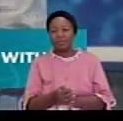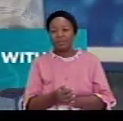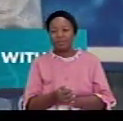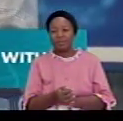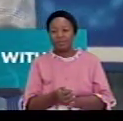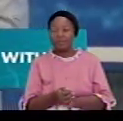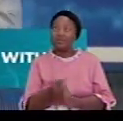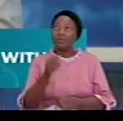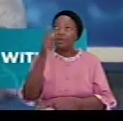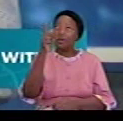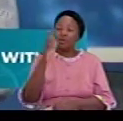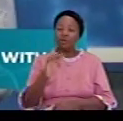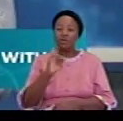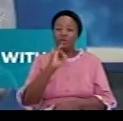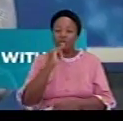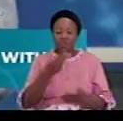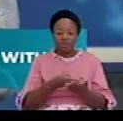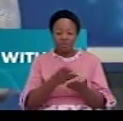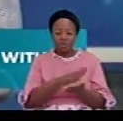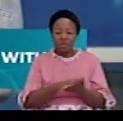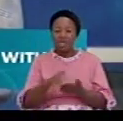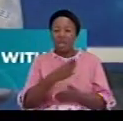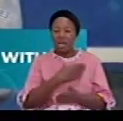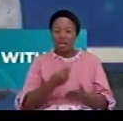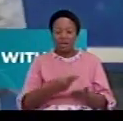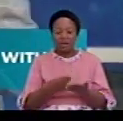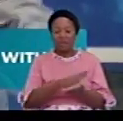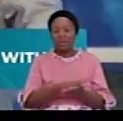God is holy and righteous.